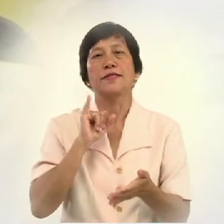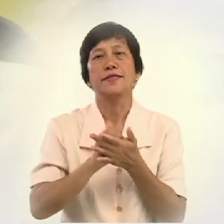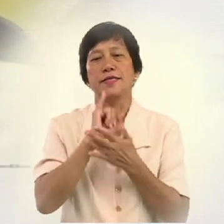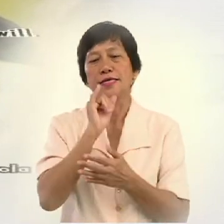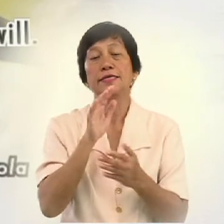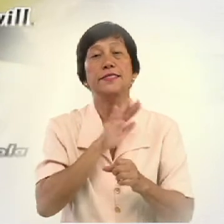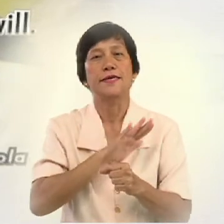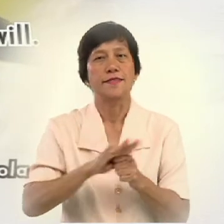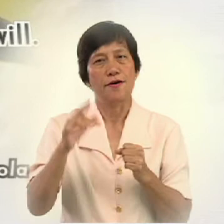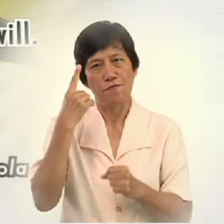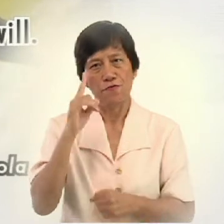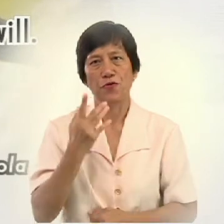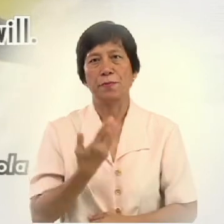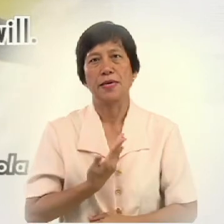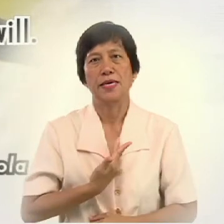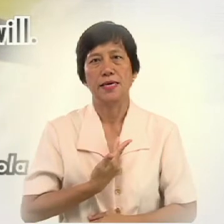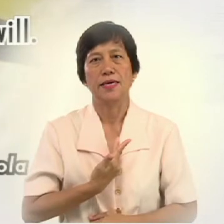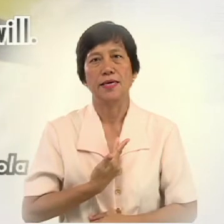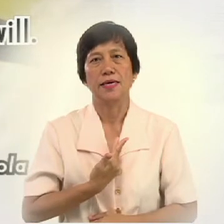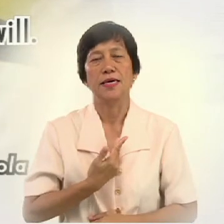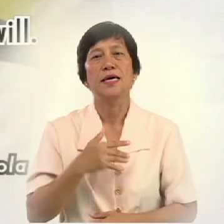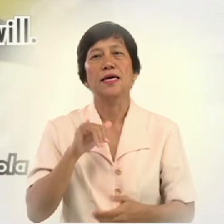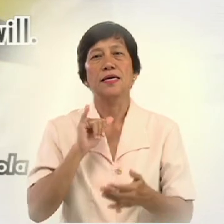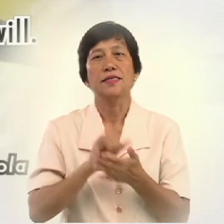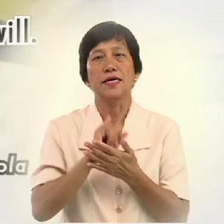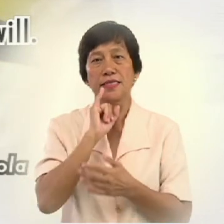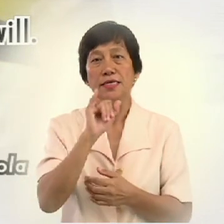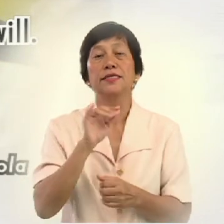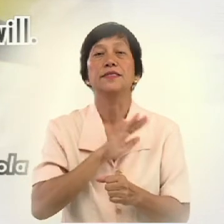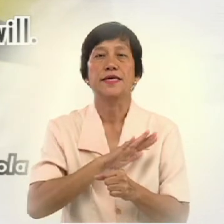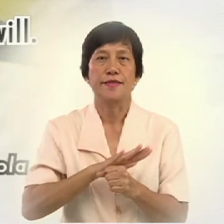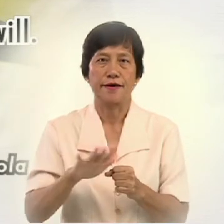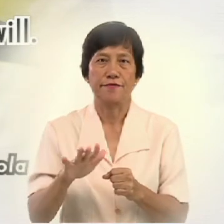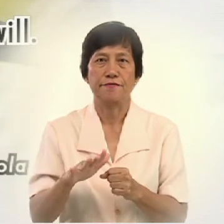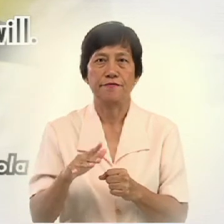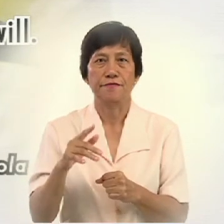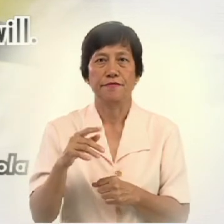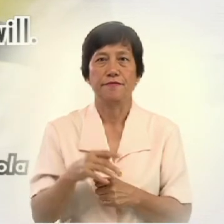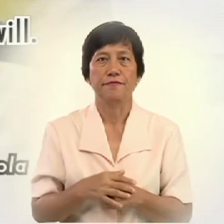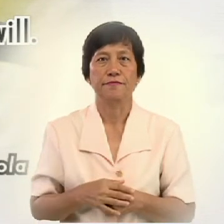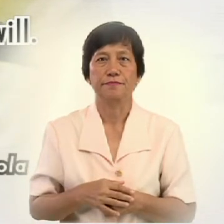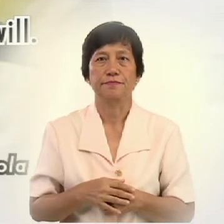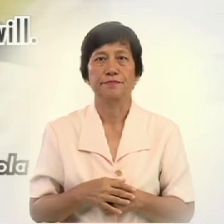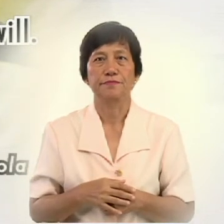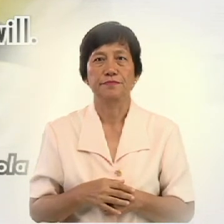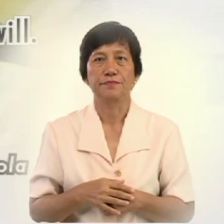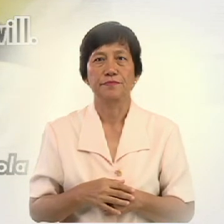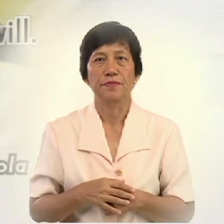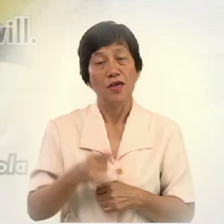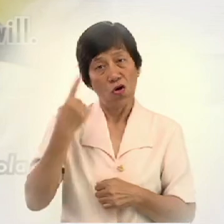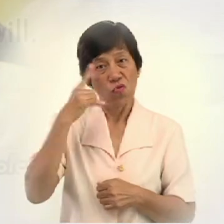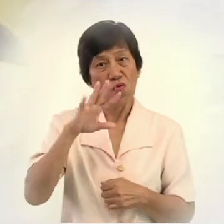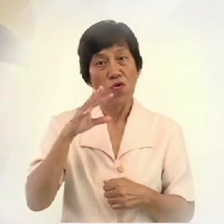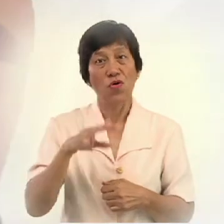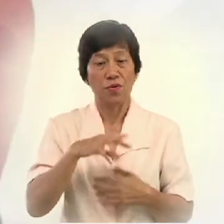you. But give me your love. That's enough for me."